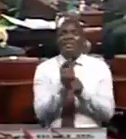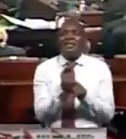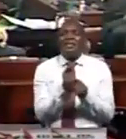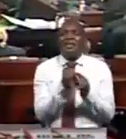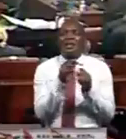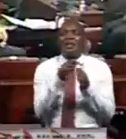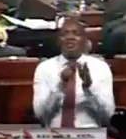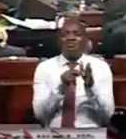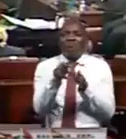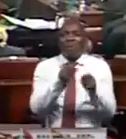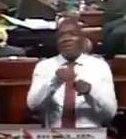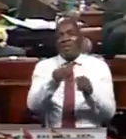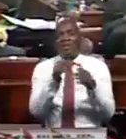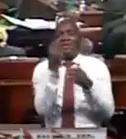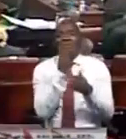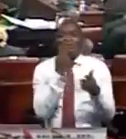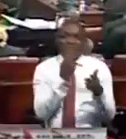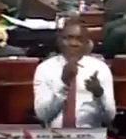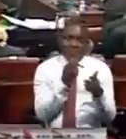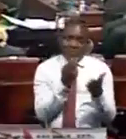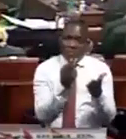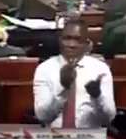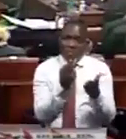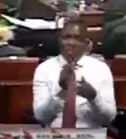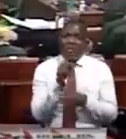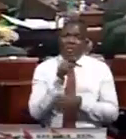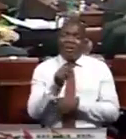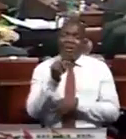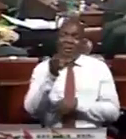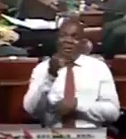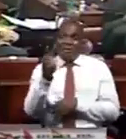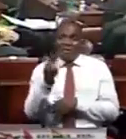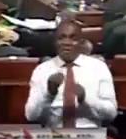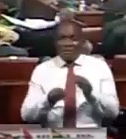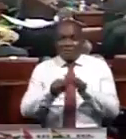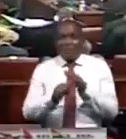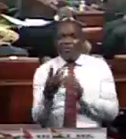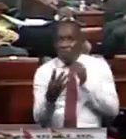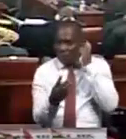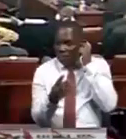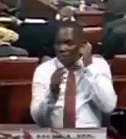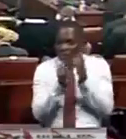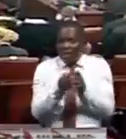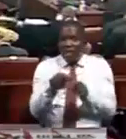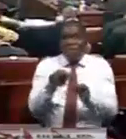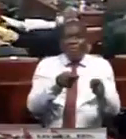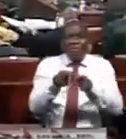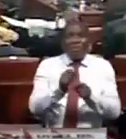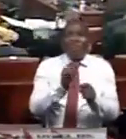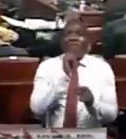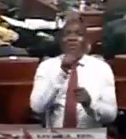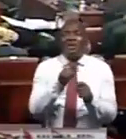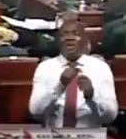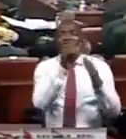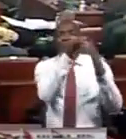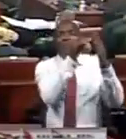speeches. My Lord, I didn't quite. Order 36 Rule 4. Yes, that's the next. Only regulating the order of